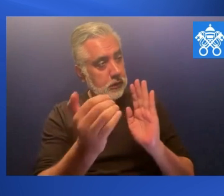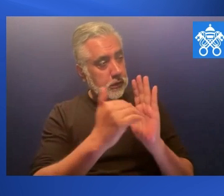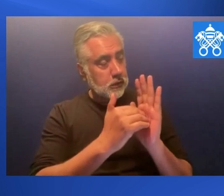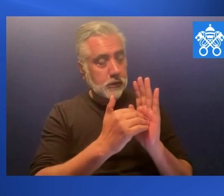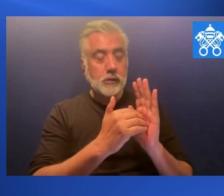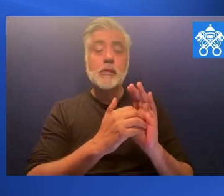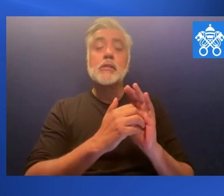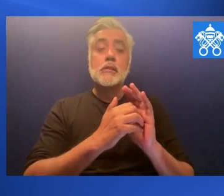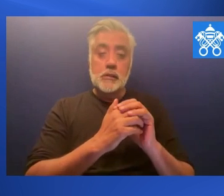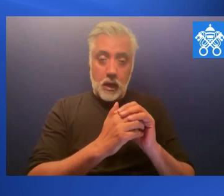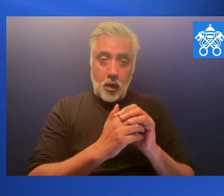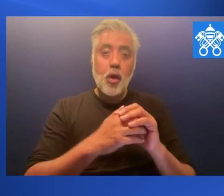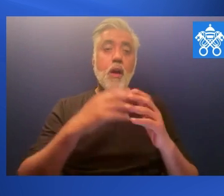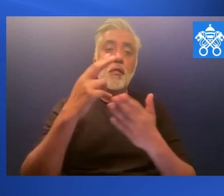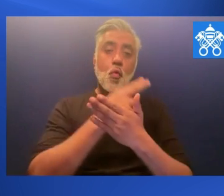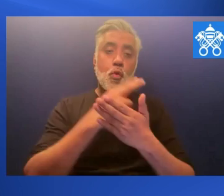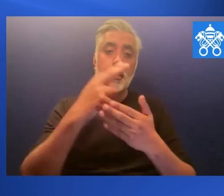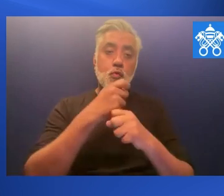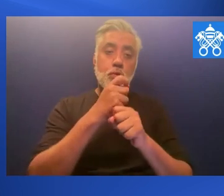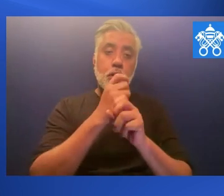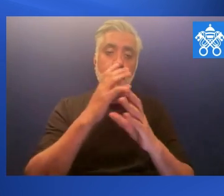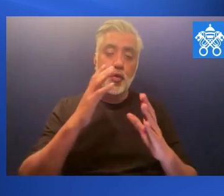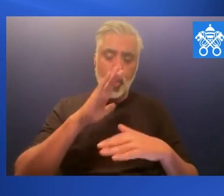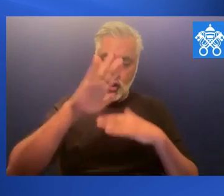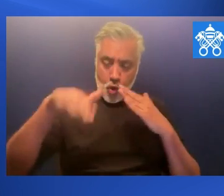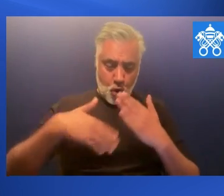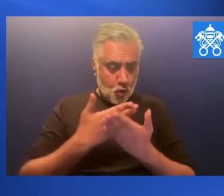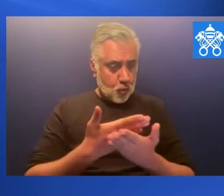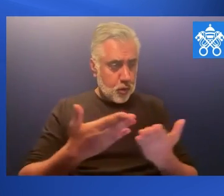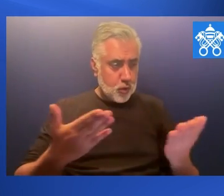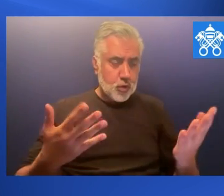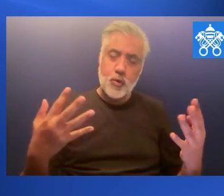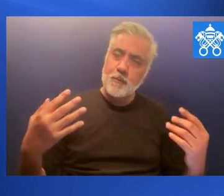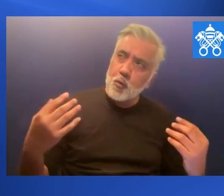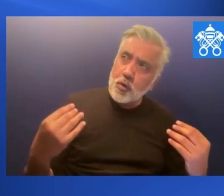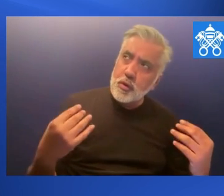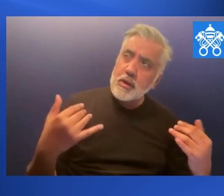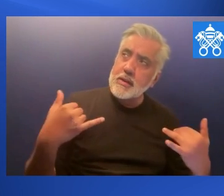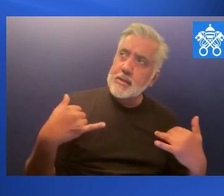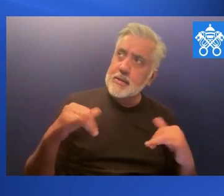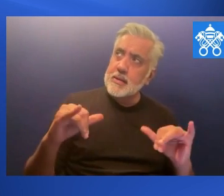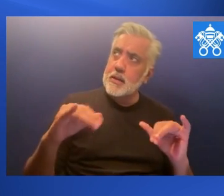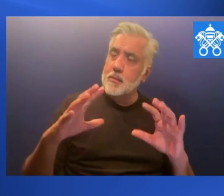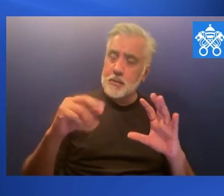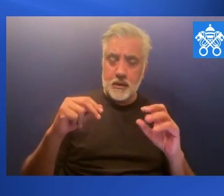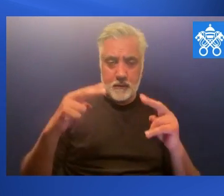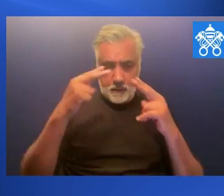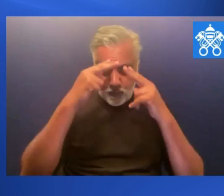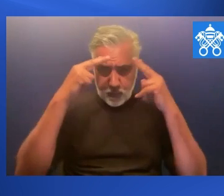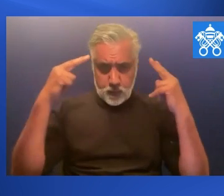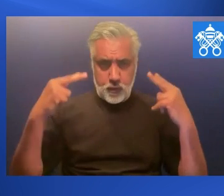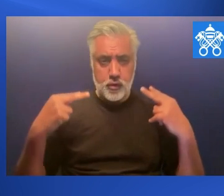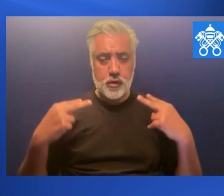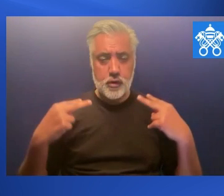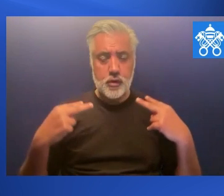who strive to rise once more. Thou who brought forth thy holy Creator, all creation